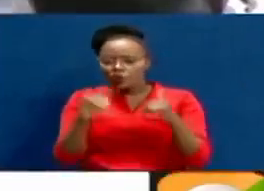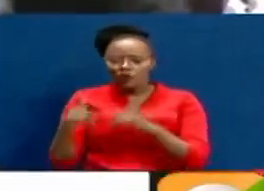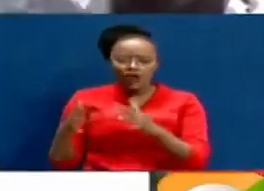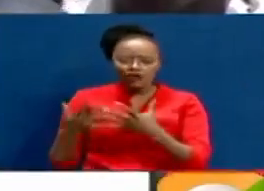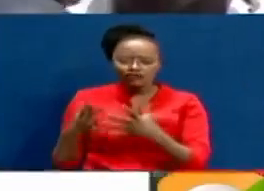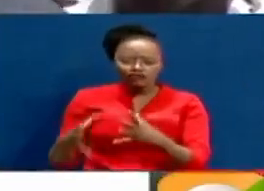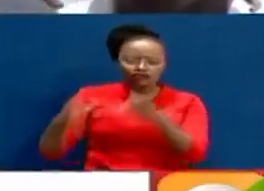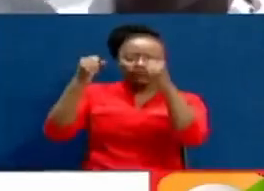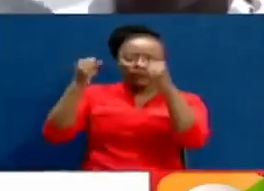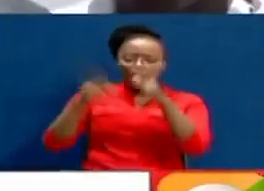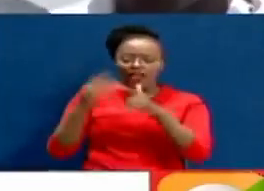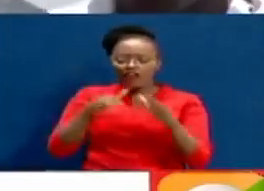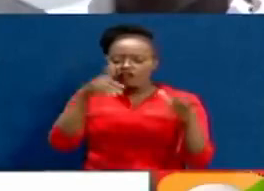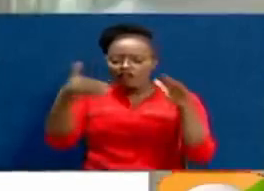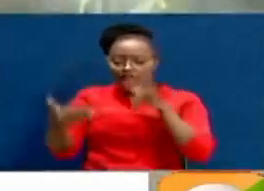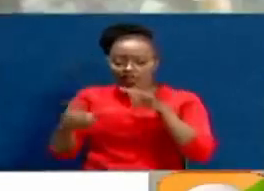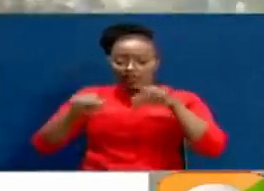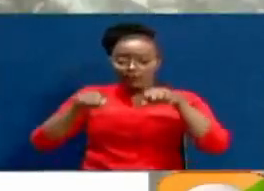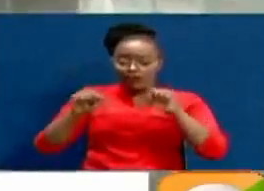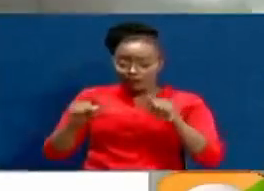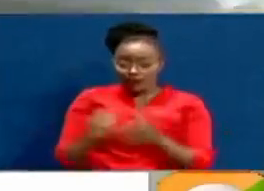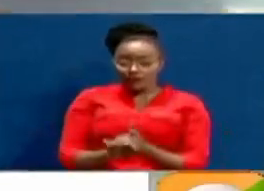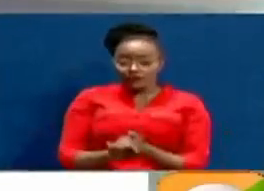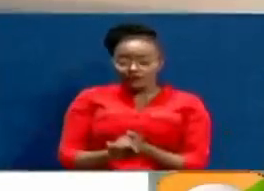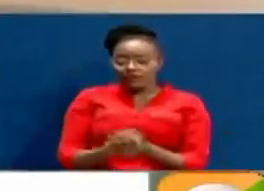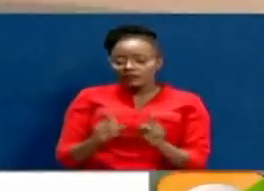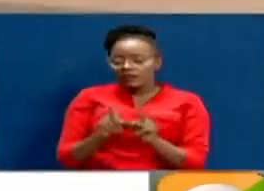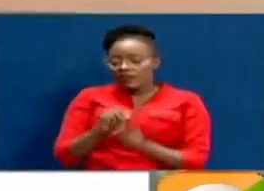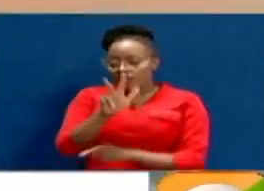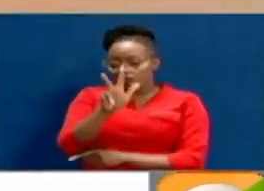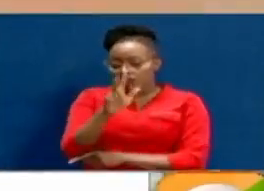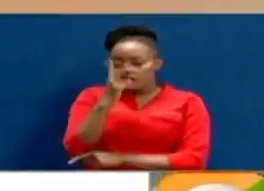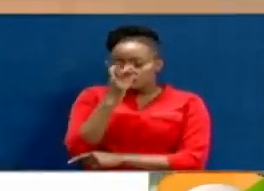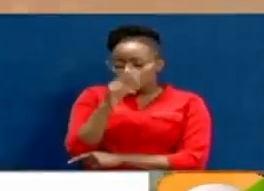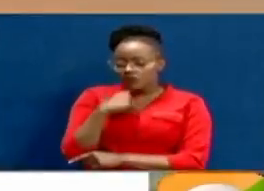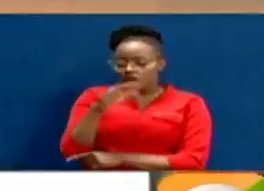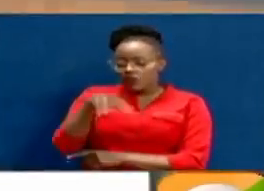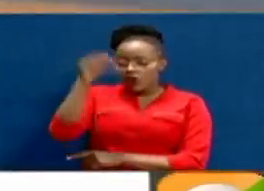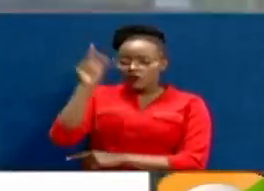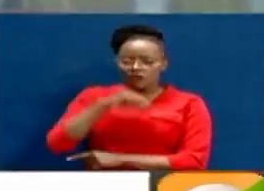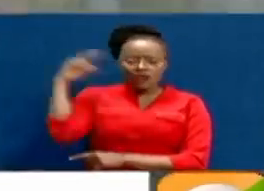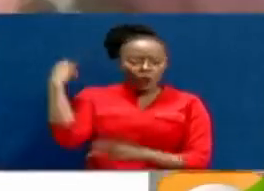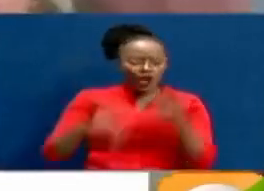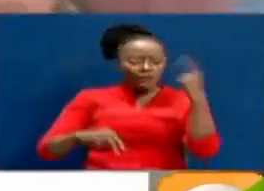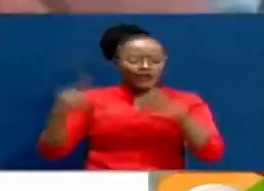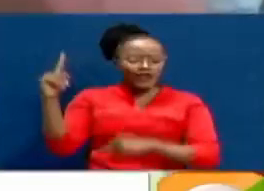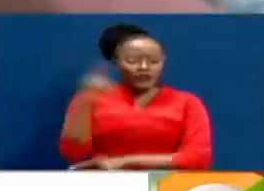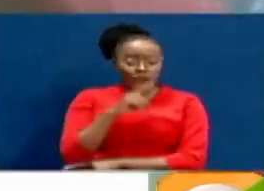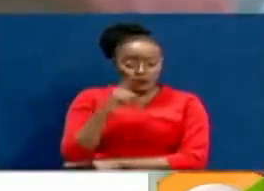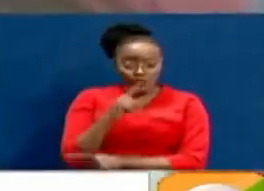mbele. Ikaanguka hiyo pikipiki. Once cornered, the three suspects received a thorough beating from the mob.